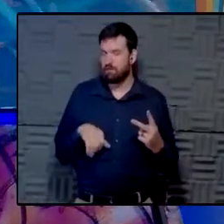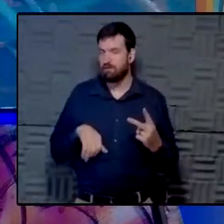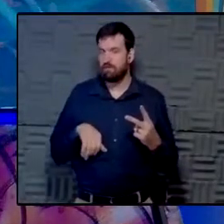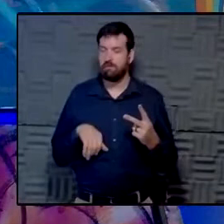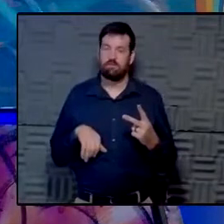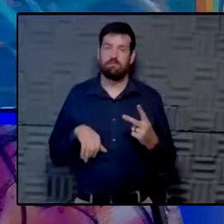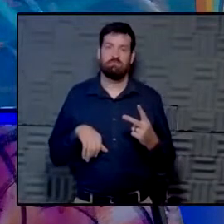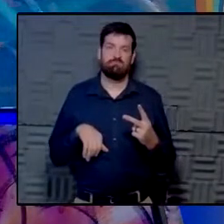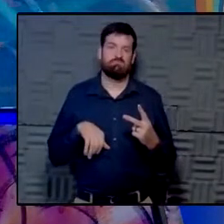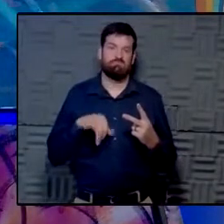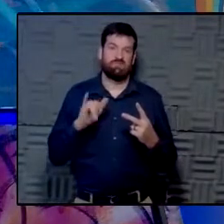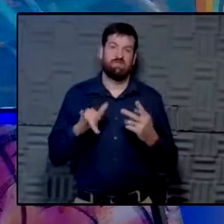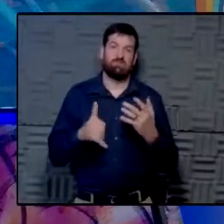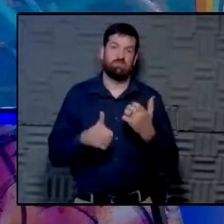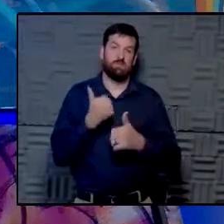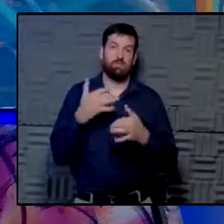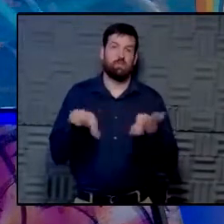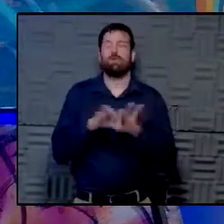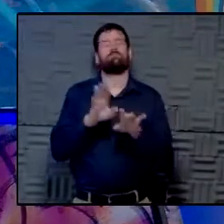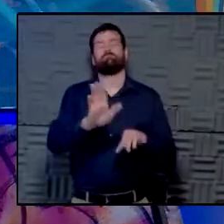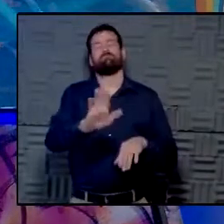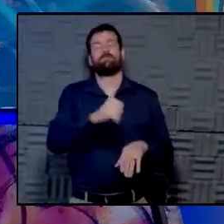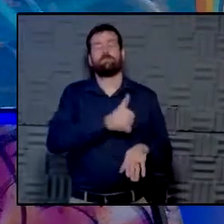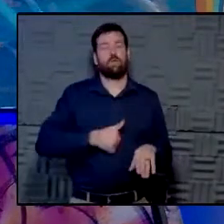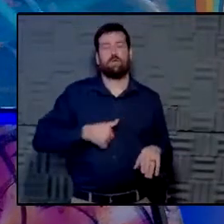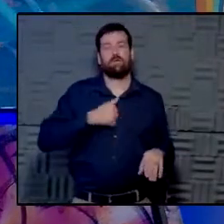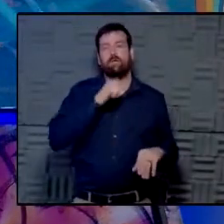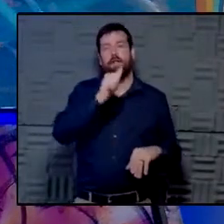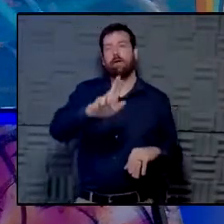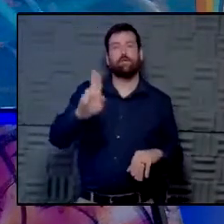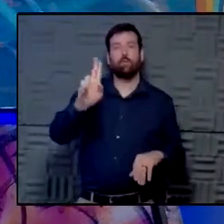I think that's going to be important. I'm sorry, not the UK, the South